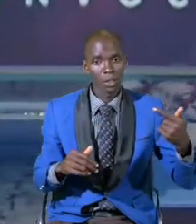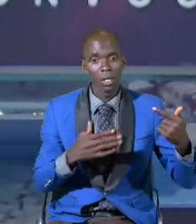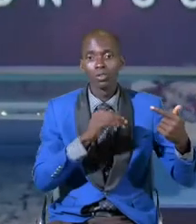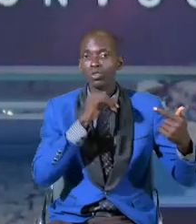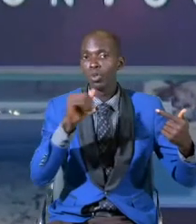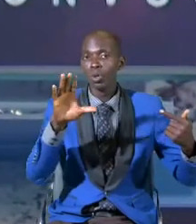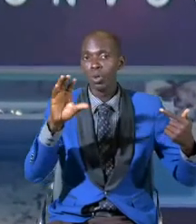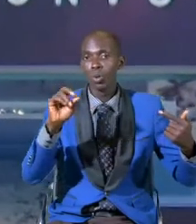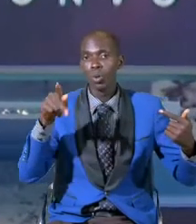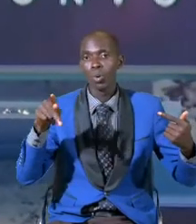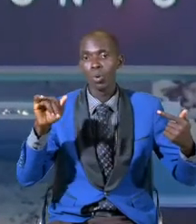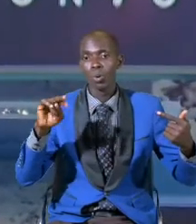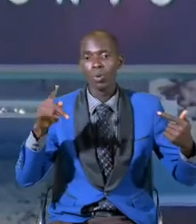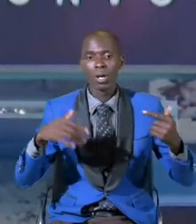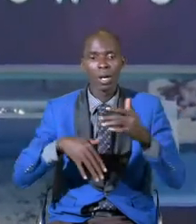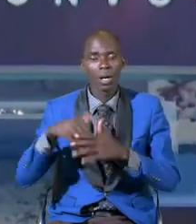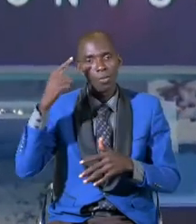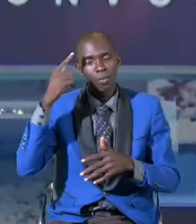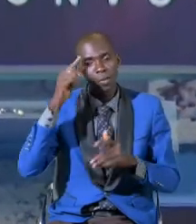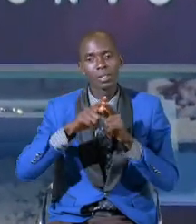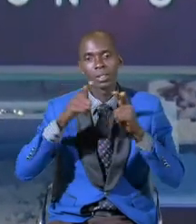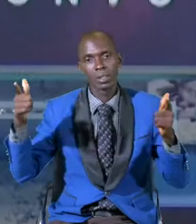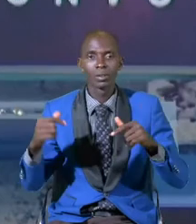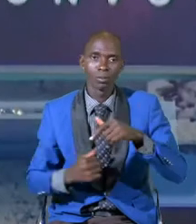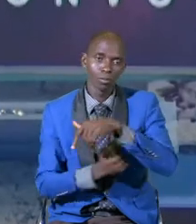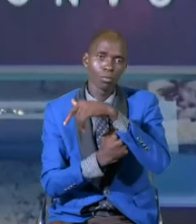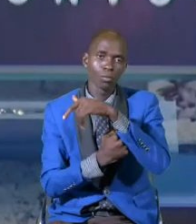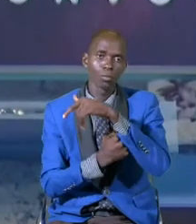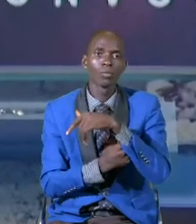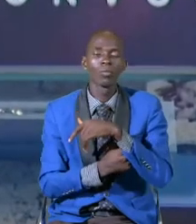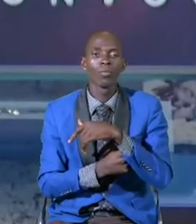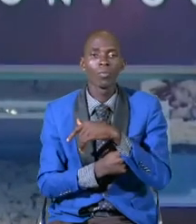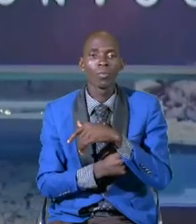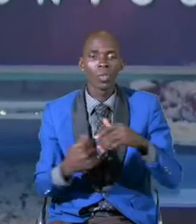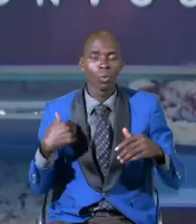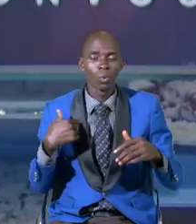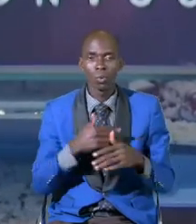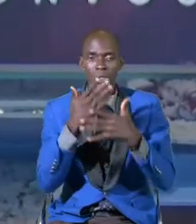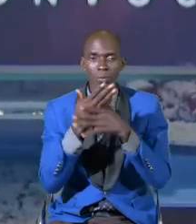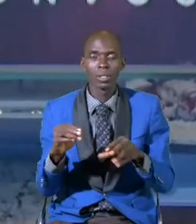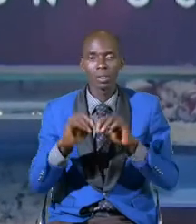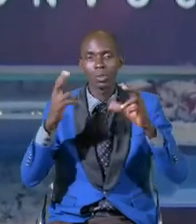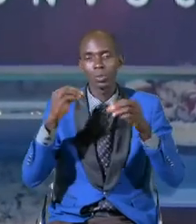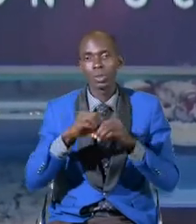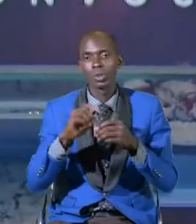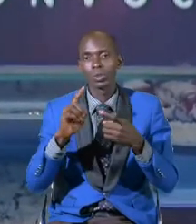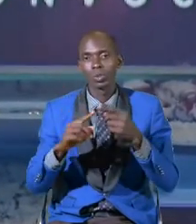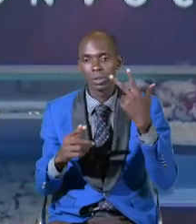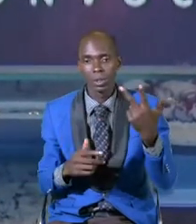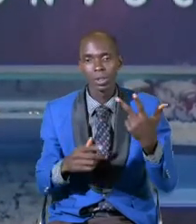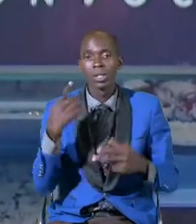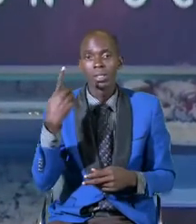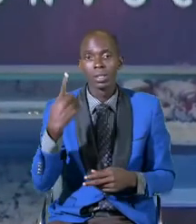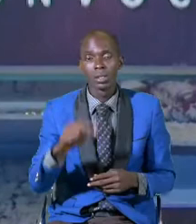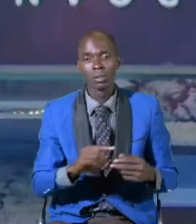credible contribution. Number one, we're dividing the message three parts. Number one, the courage to